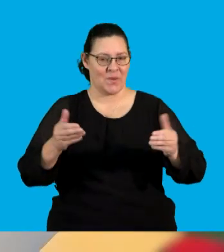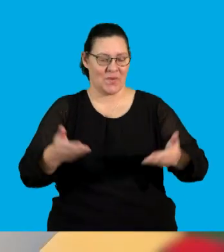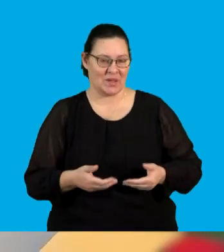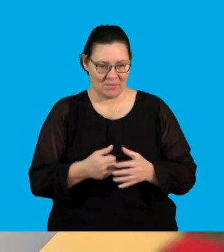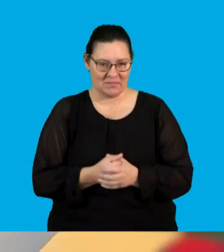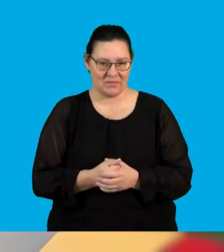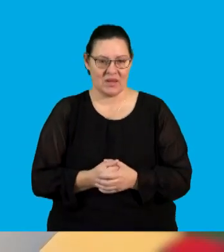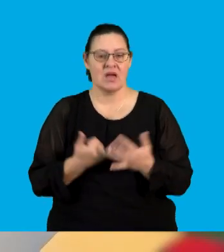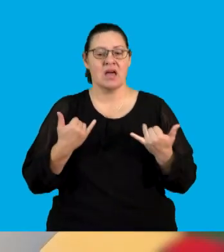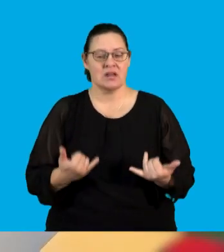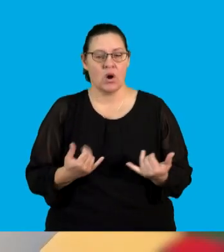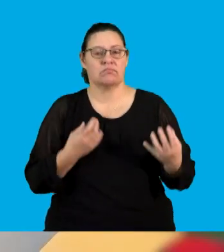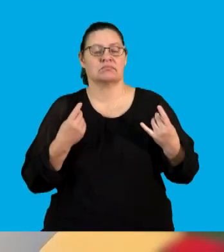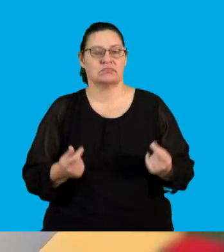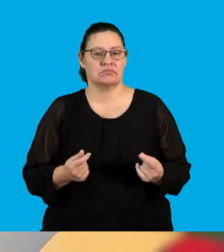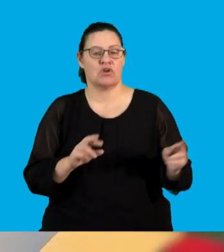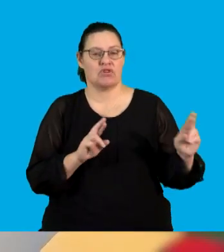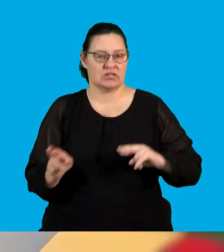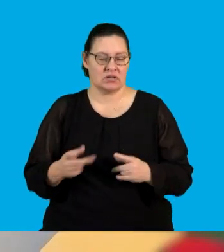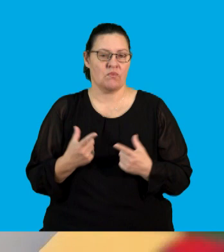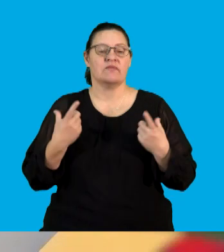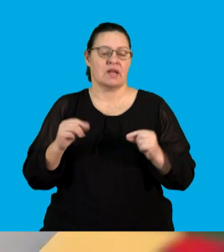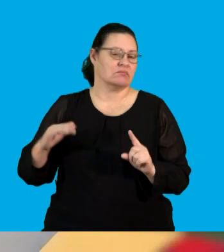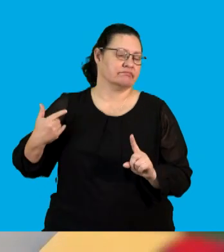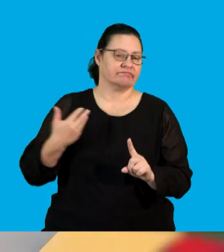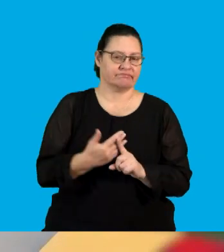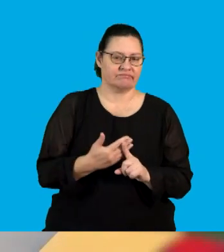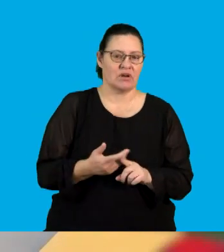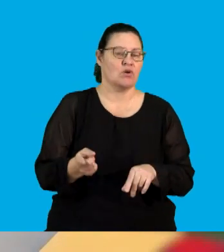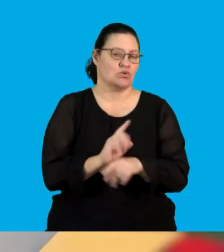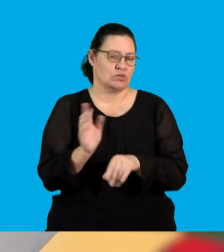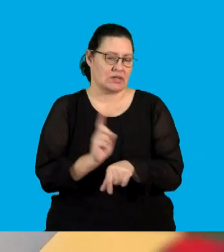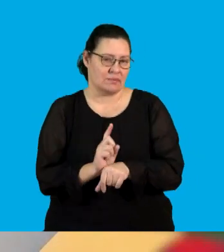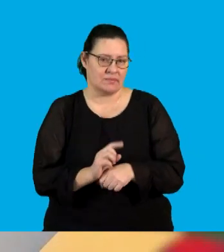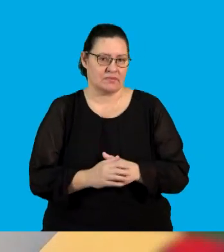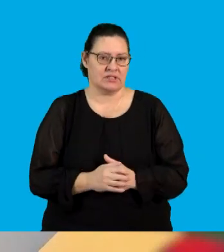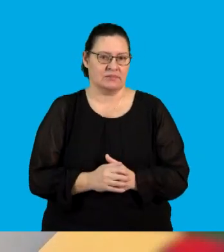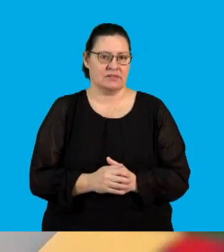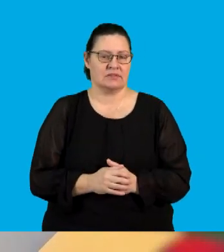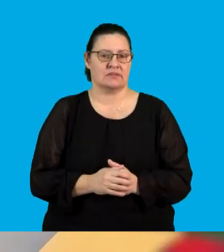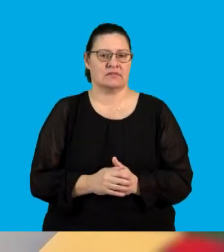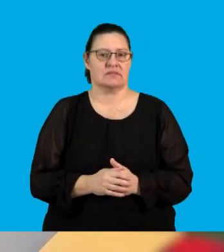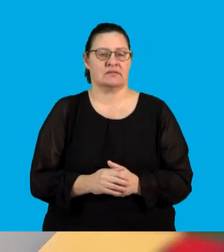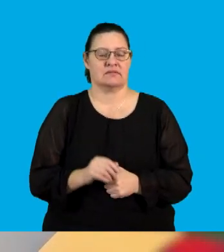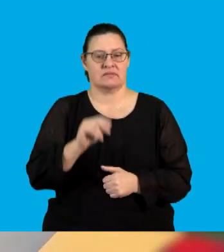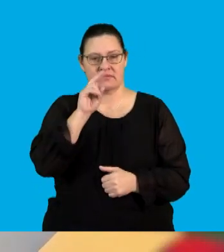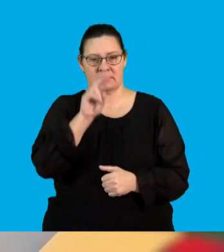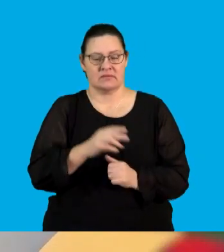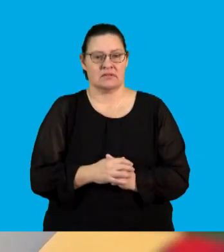Welcome back from an ad break. So now we're just going to do a quick recap of what we went through throughout the entire lesson. So we